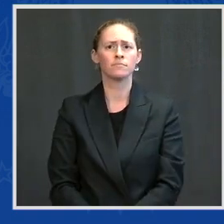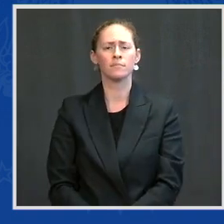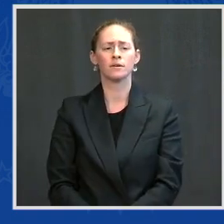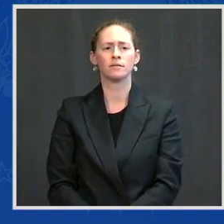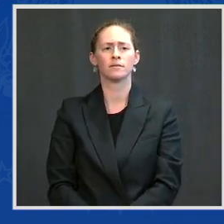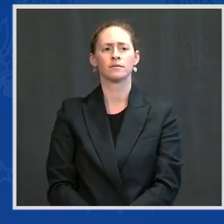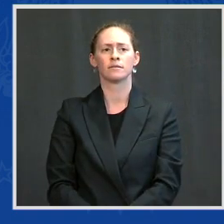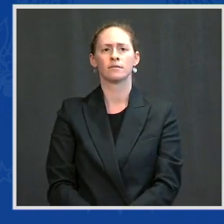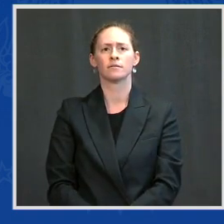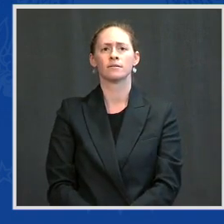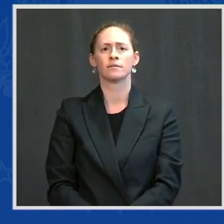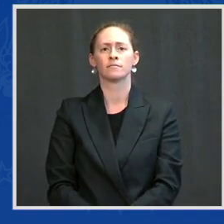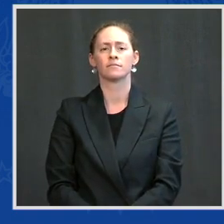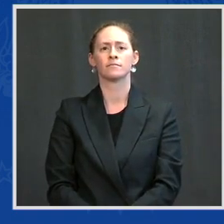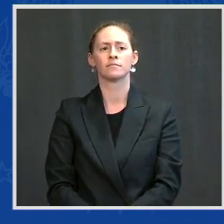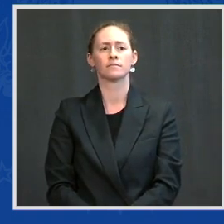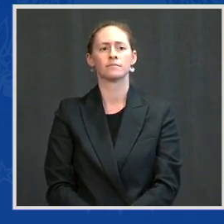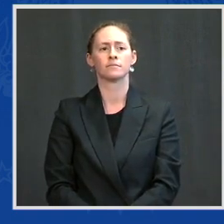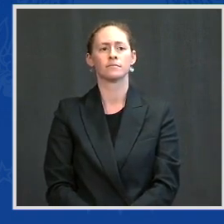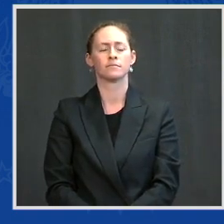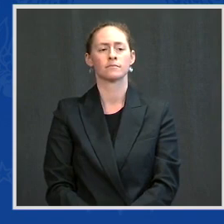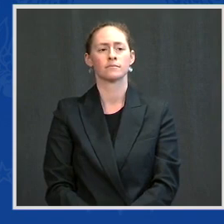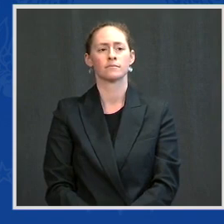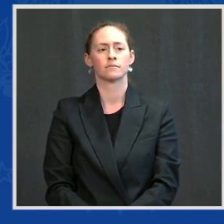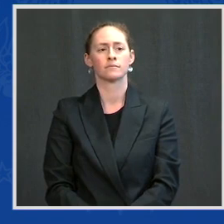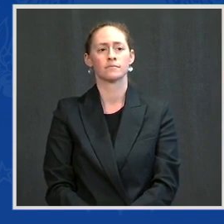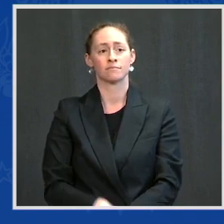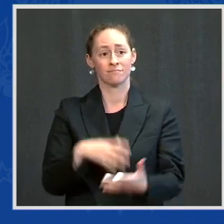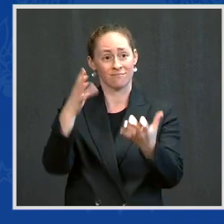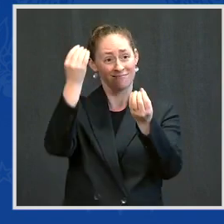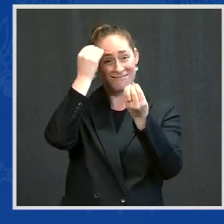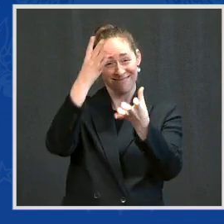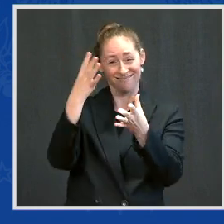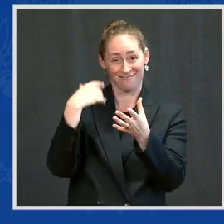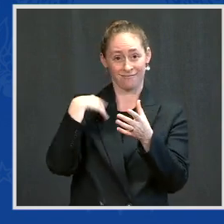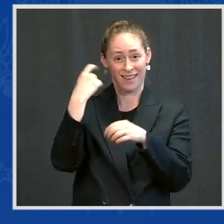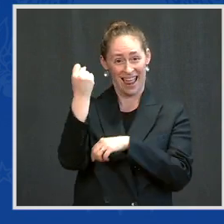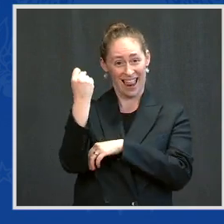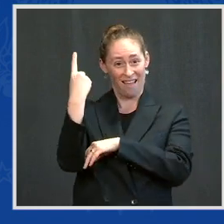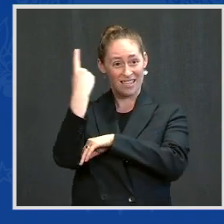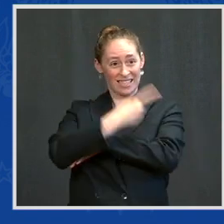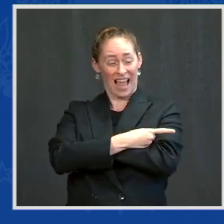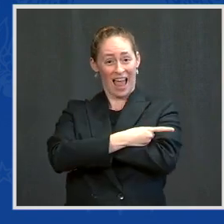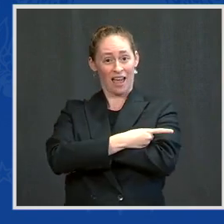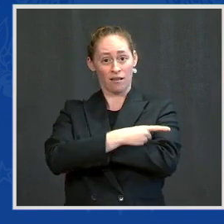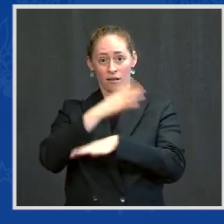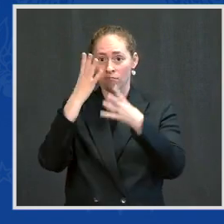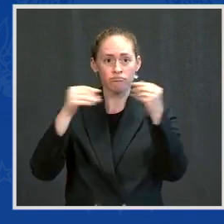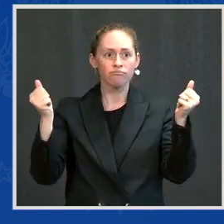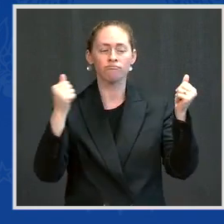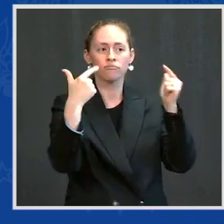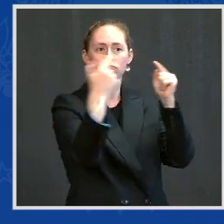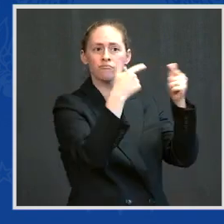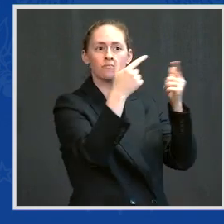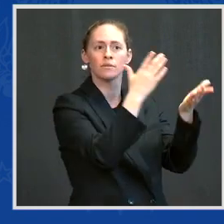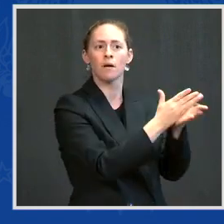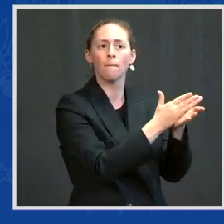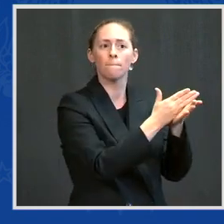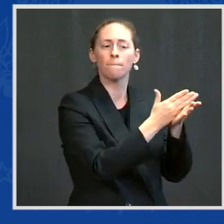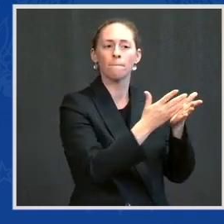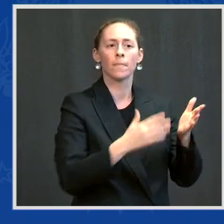the ceasefire in 11 days, they didn't do what other people have done. I don't talk about what I tell people in